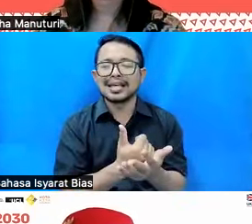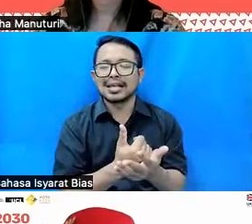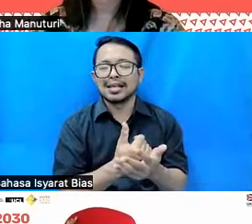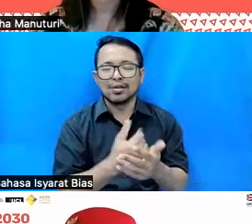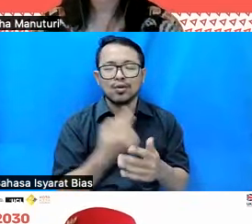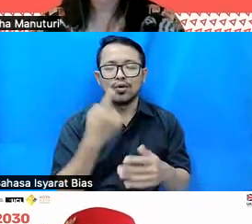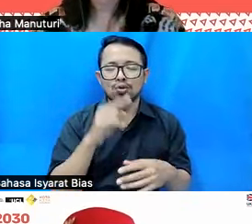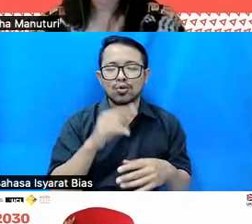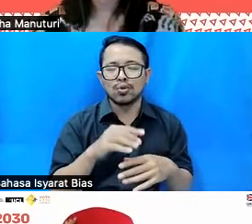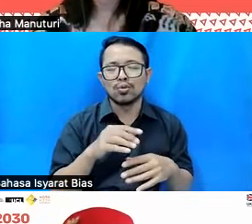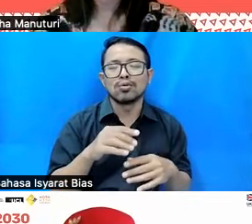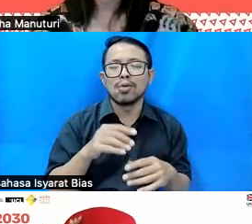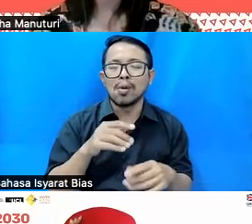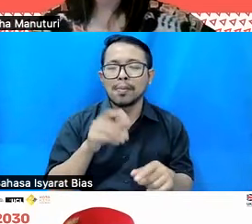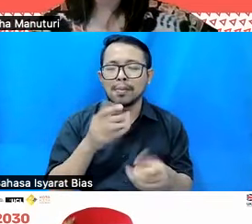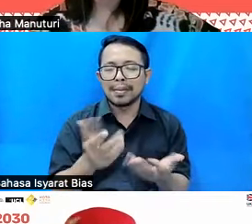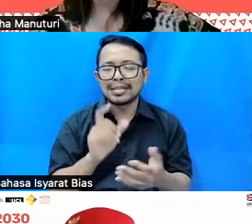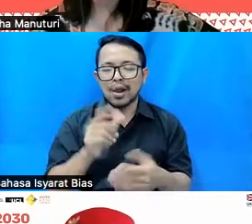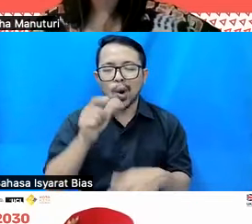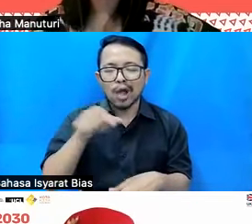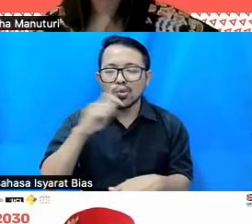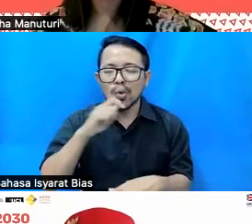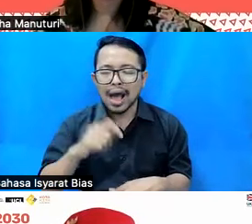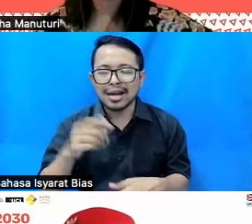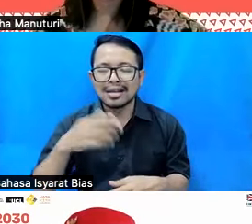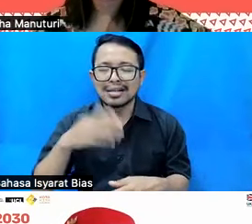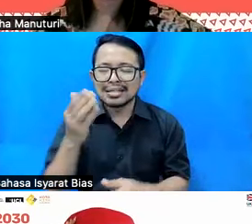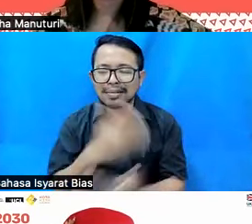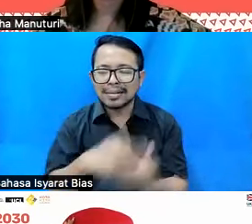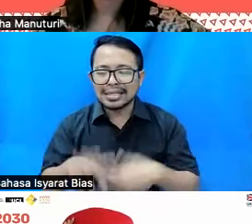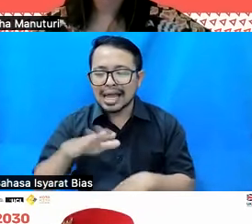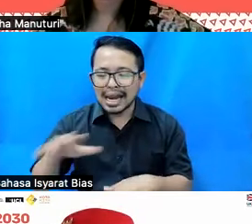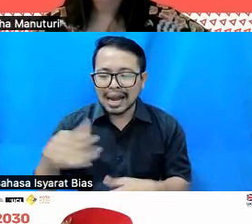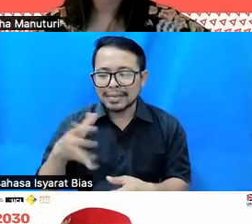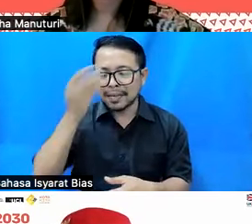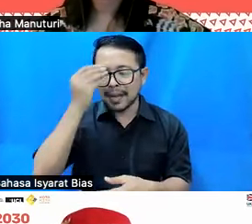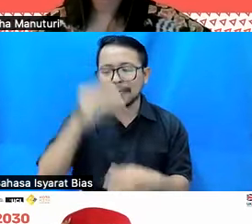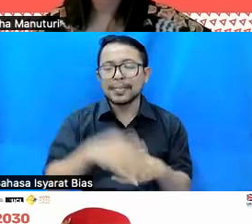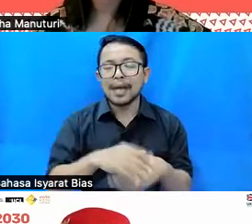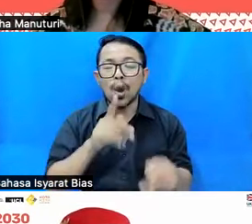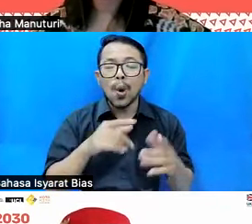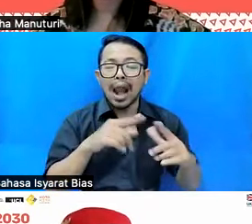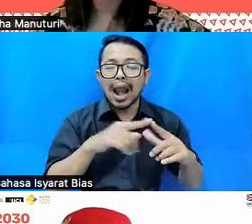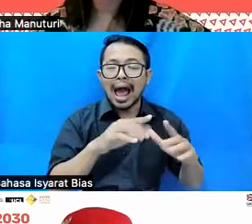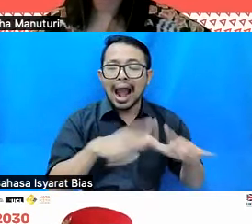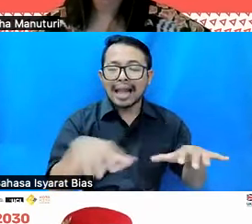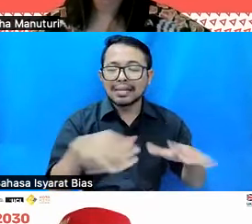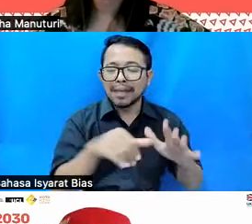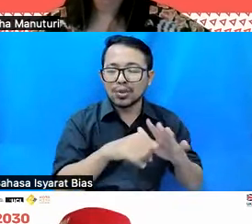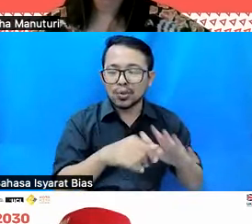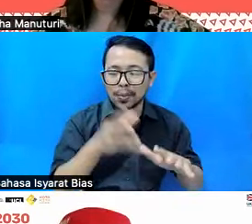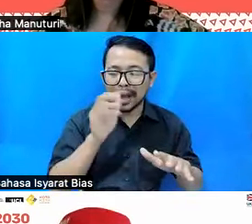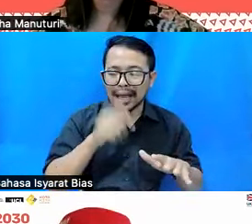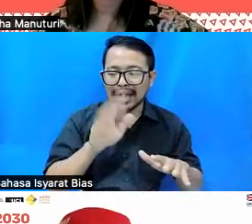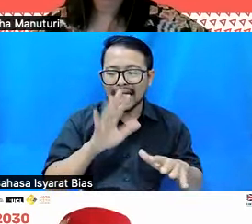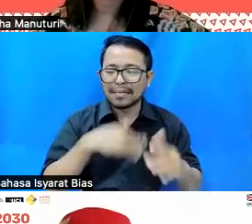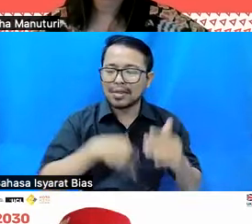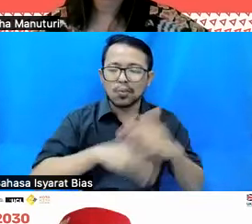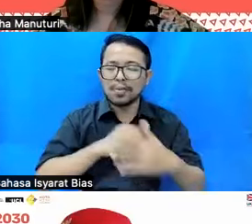is most vital for the participation of persons with disabilities and elderly, because without assistive technologies, accessibilities that